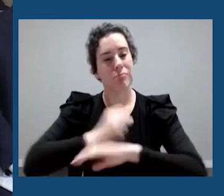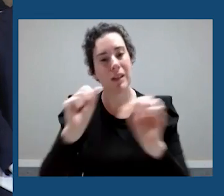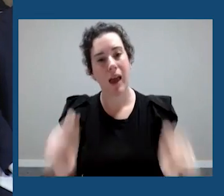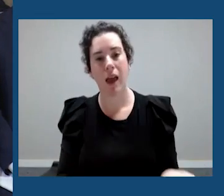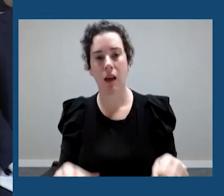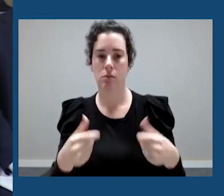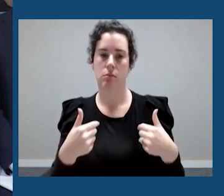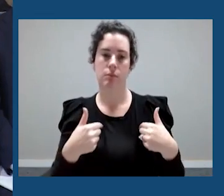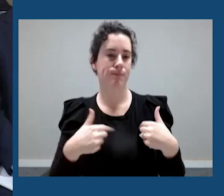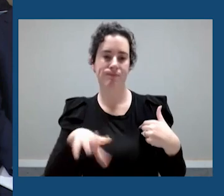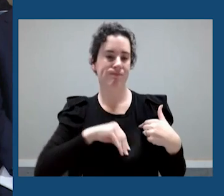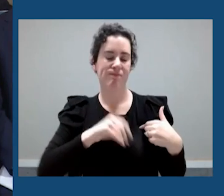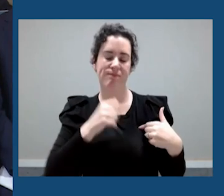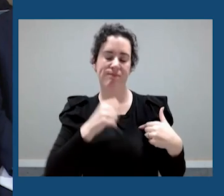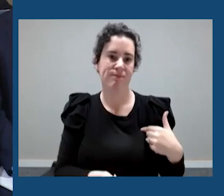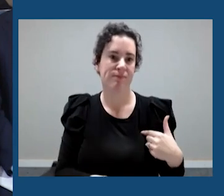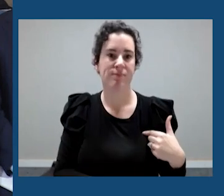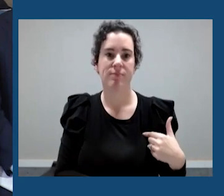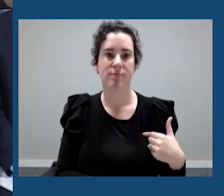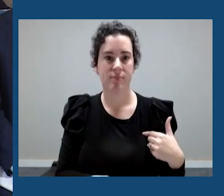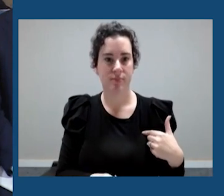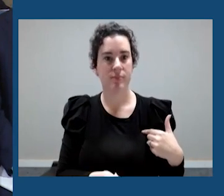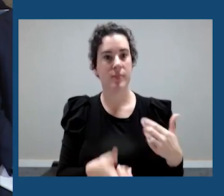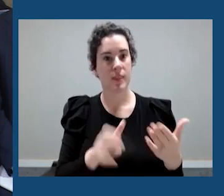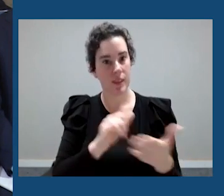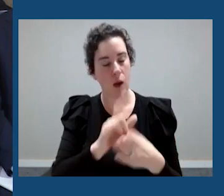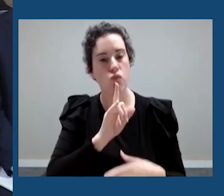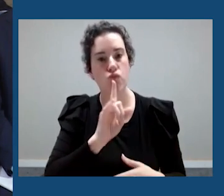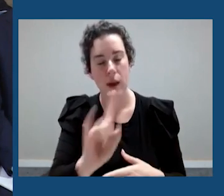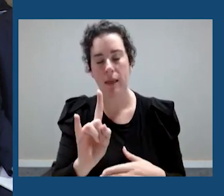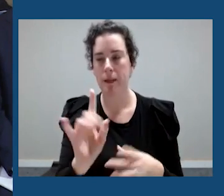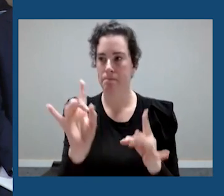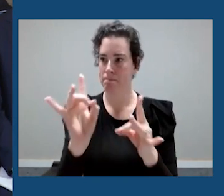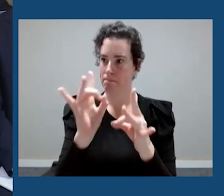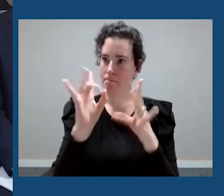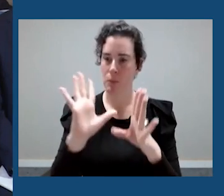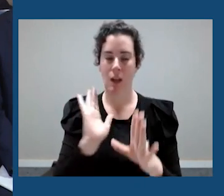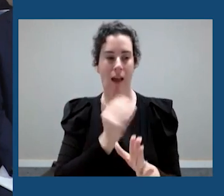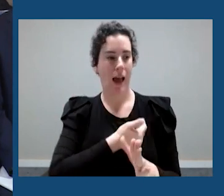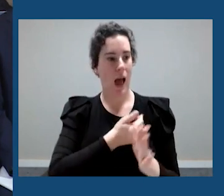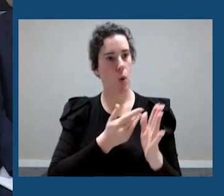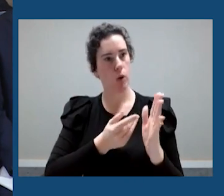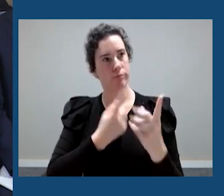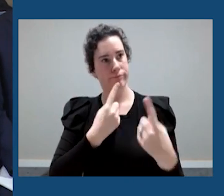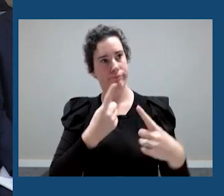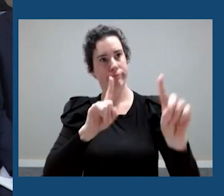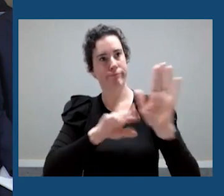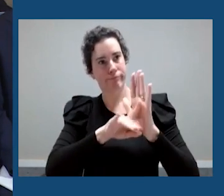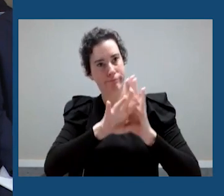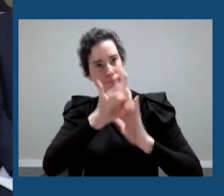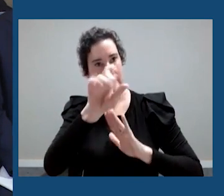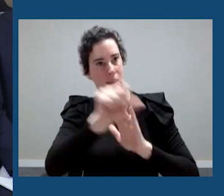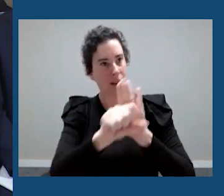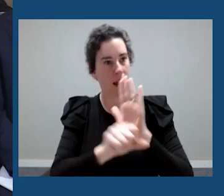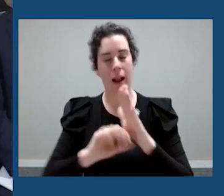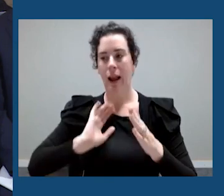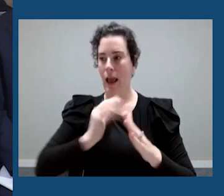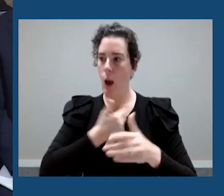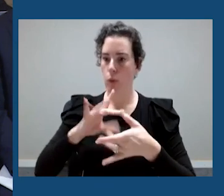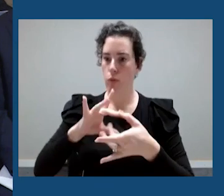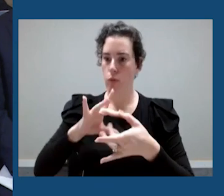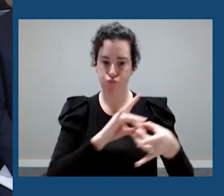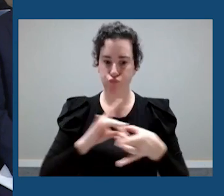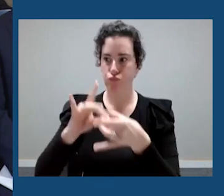that. That tears at the vitality of our state, the fabric of what binds us together. We have to make sure that we do something aggressively about